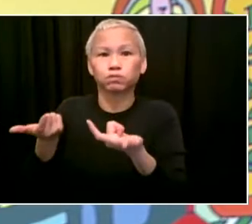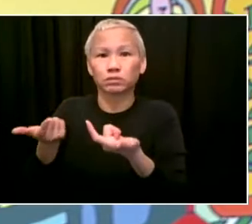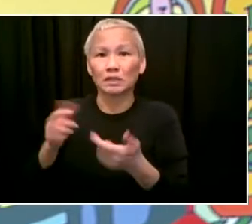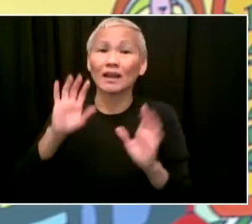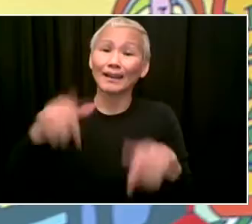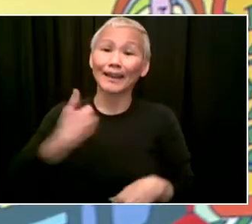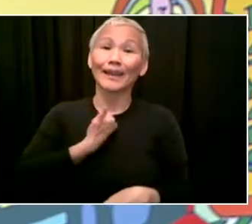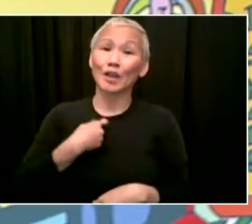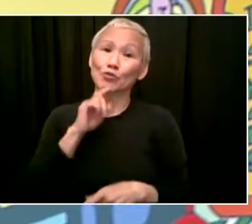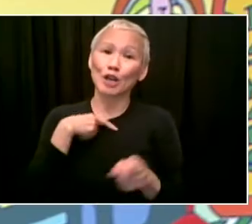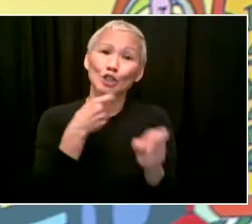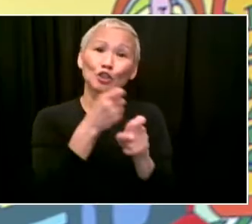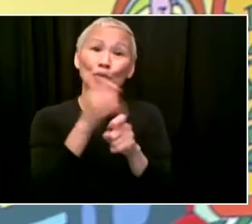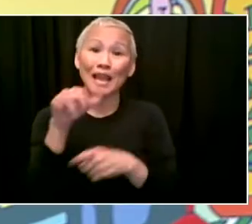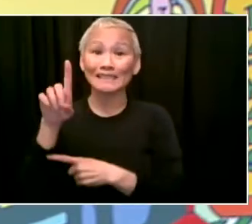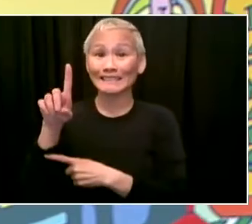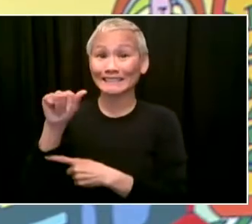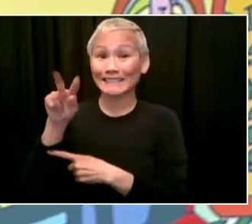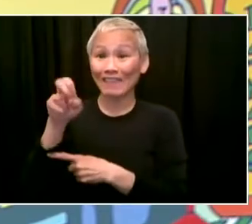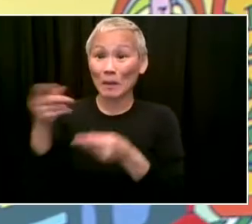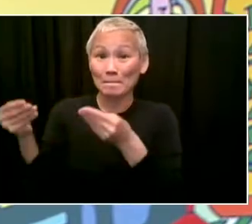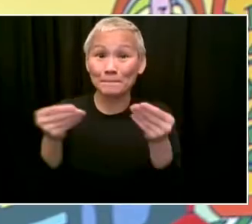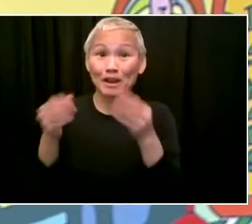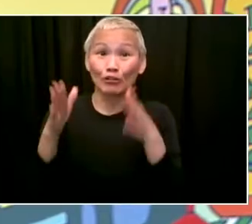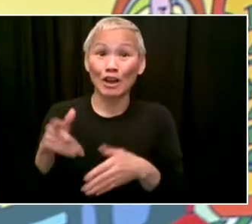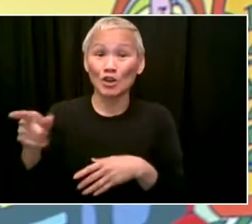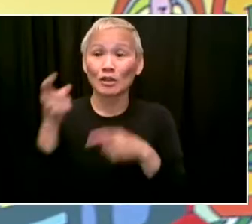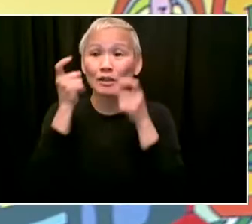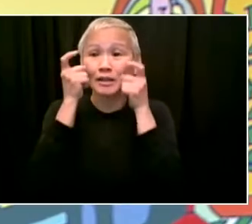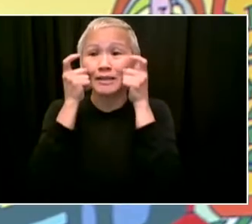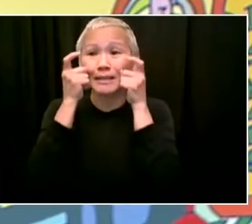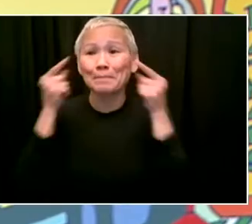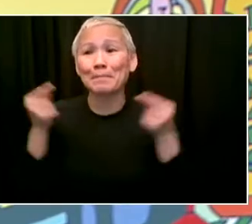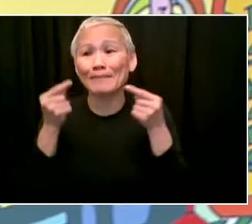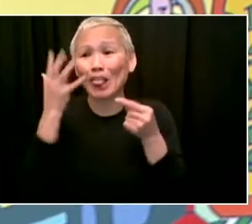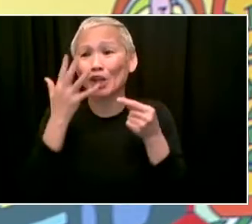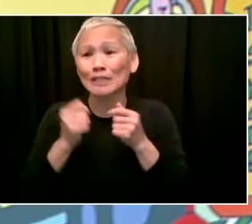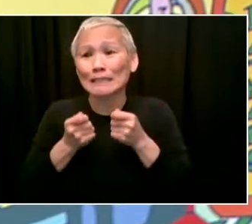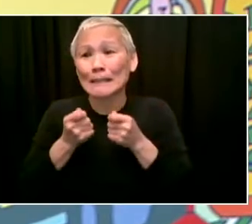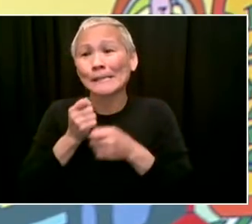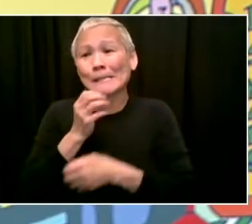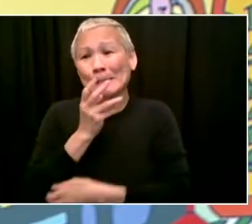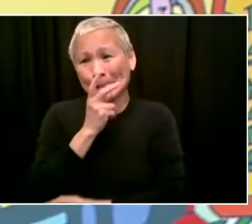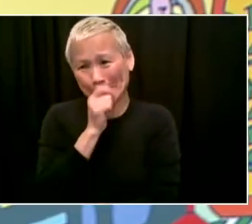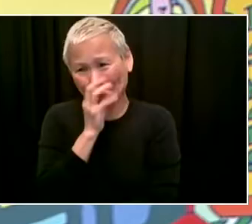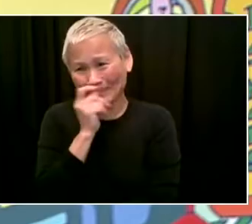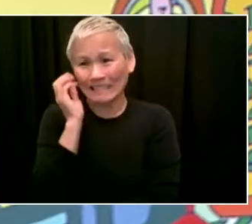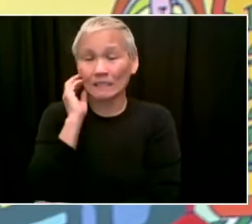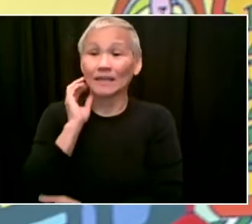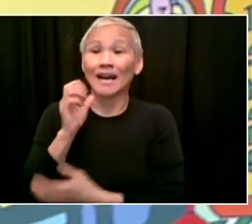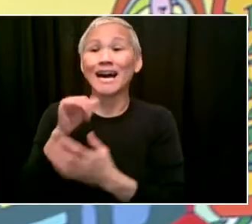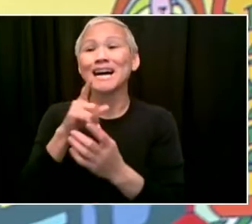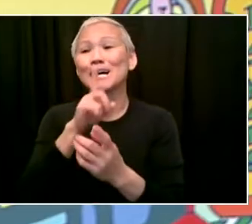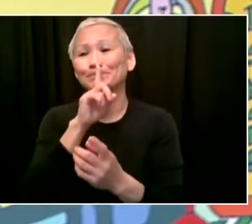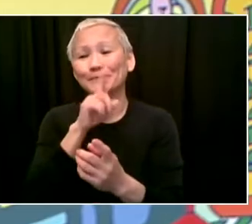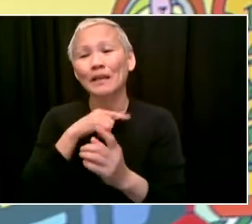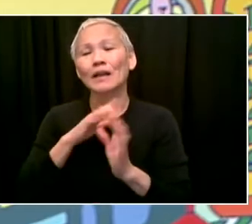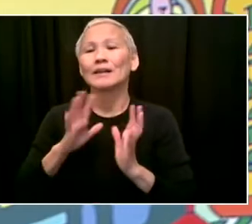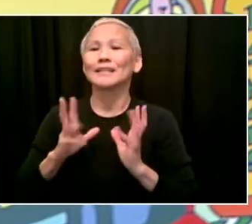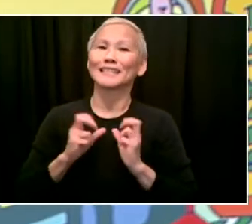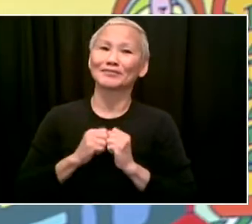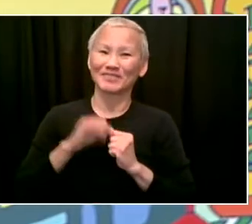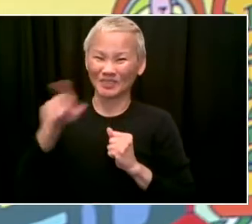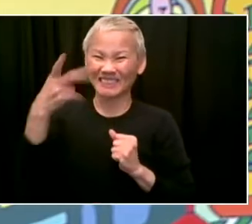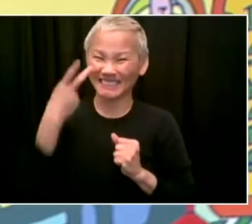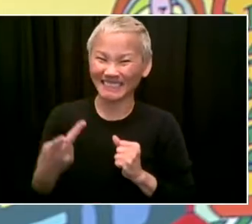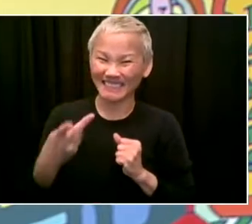pain. I think the people in New York City deserve to hear something that's actually going to inspire them and